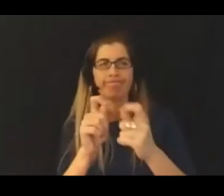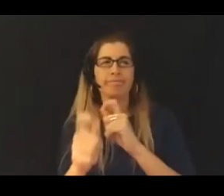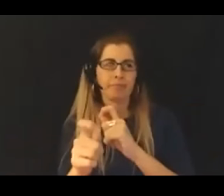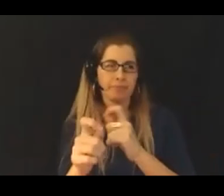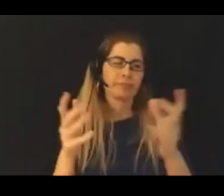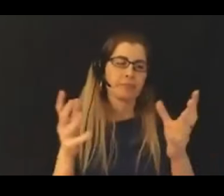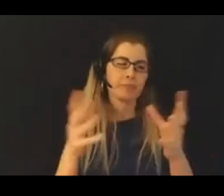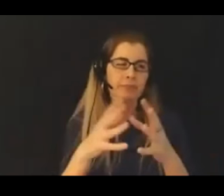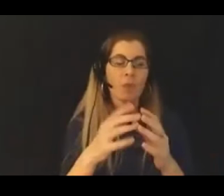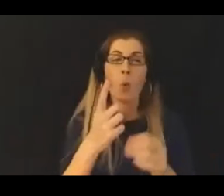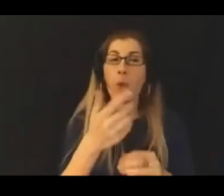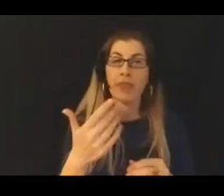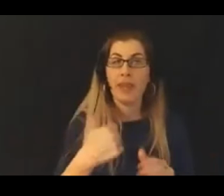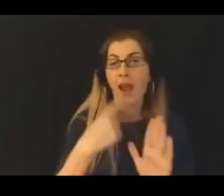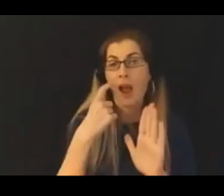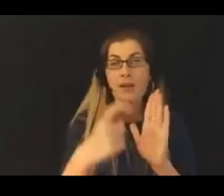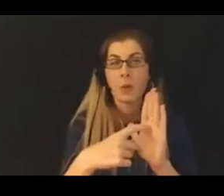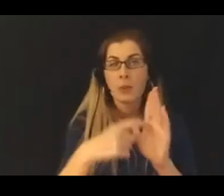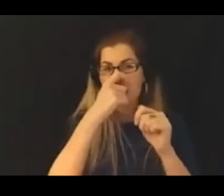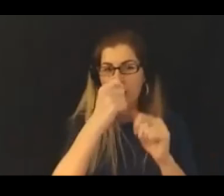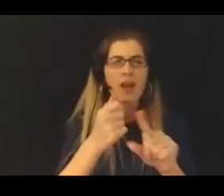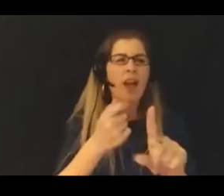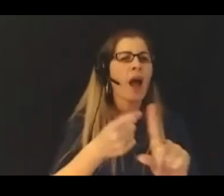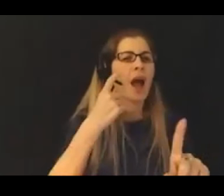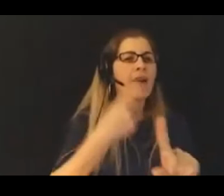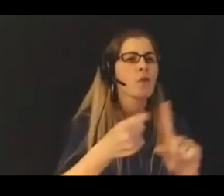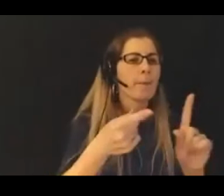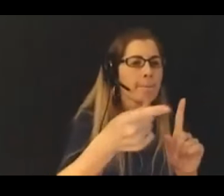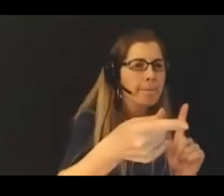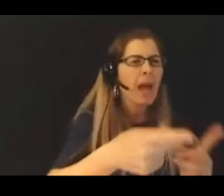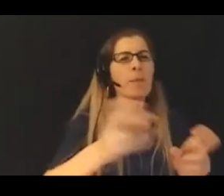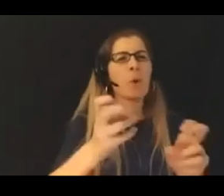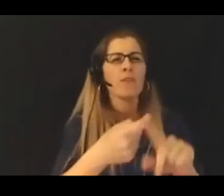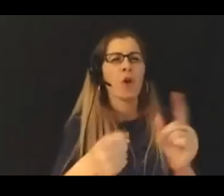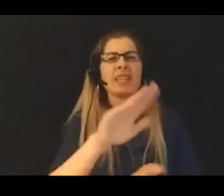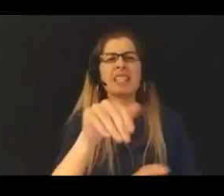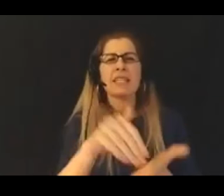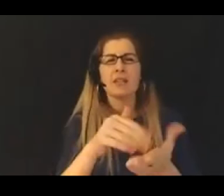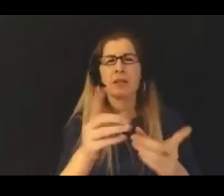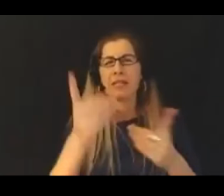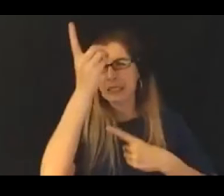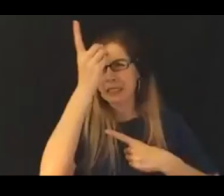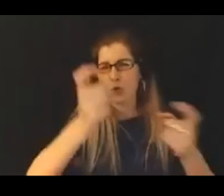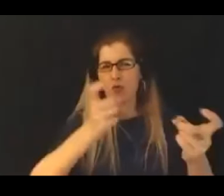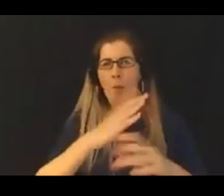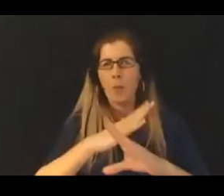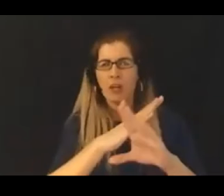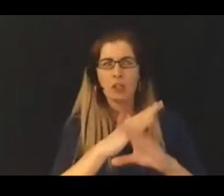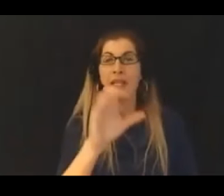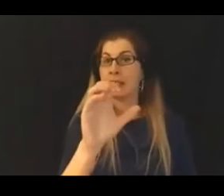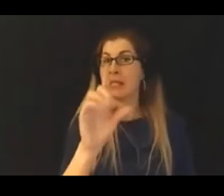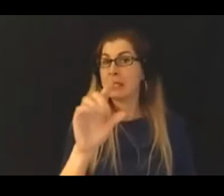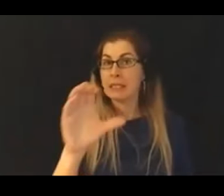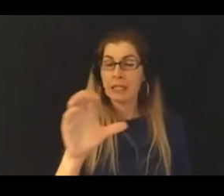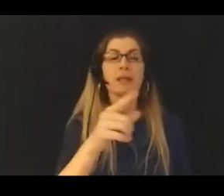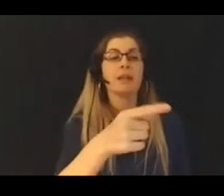is interesting, I pulled this directly from the Center for Disease Control and Prevention. I just wanted to read it to you. So the CDC says that pandemics